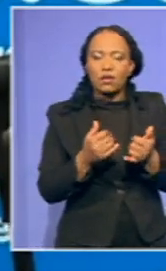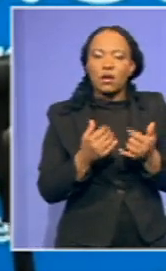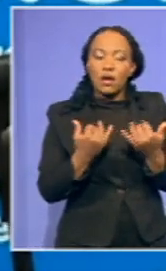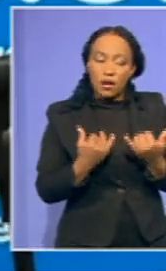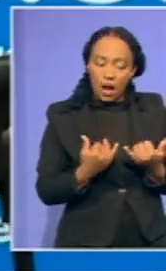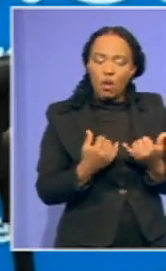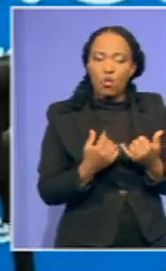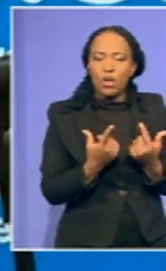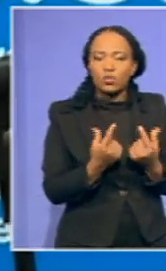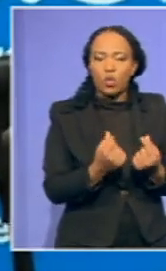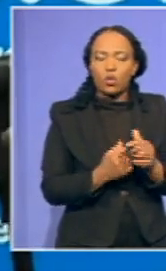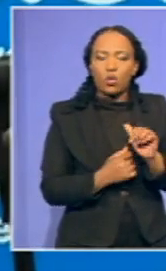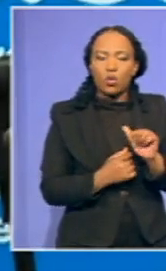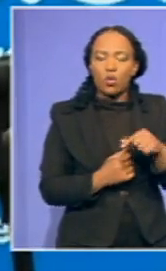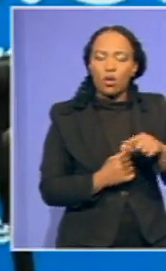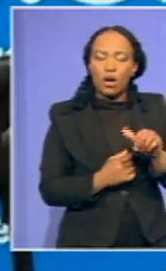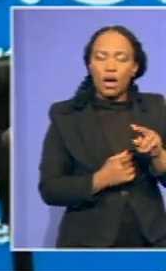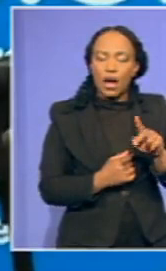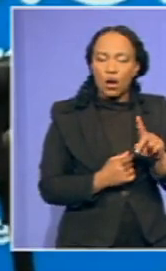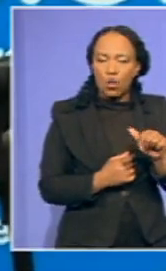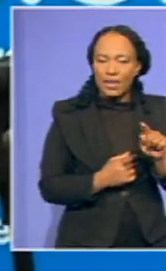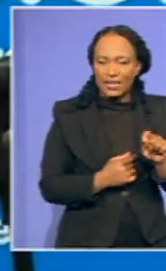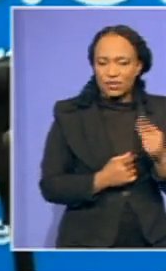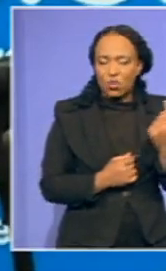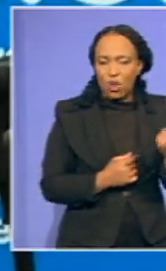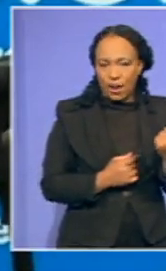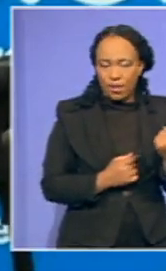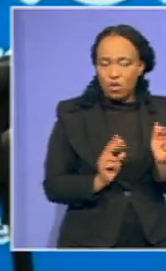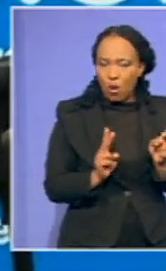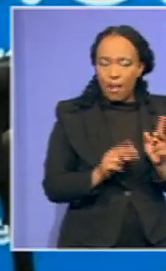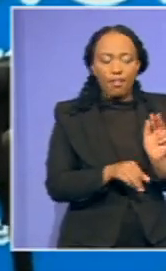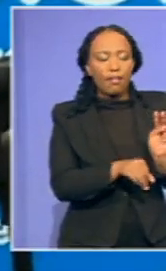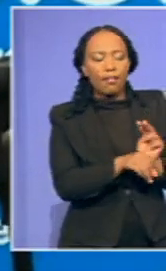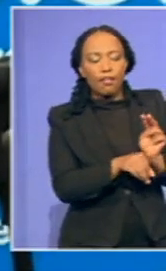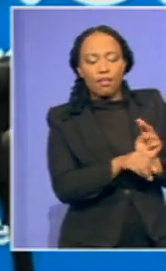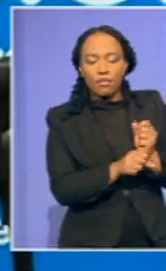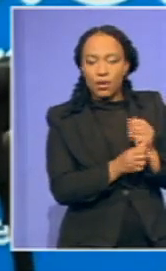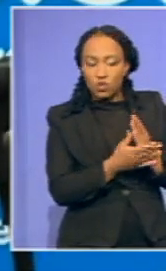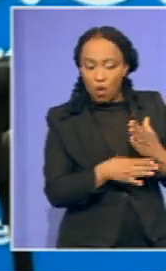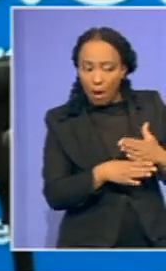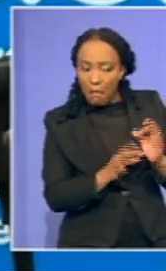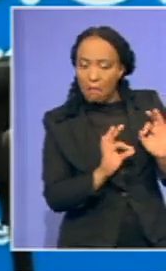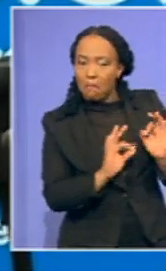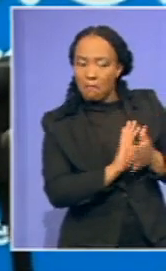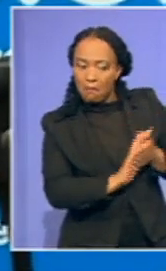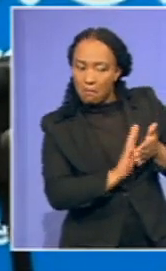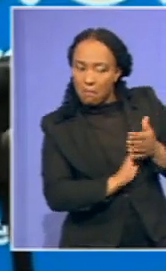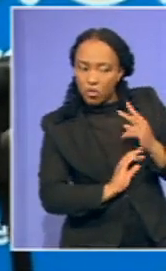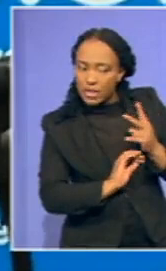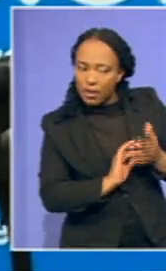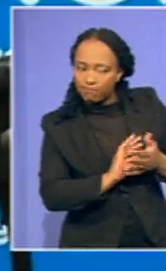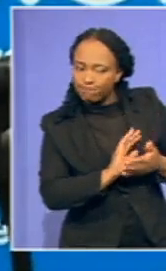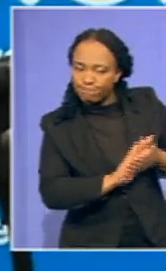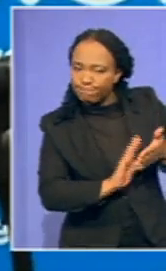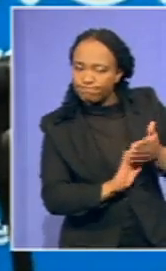1 to do our normal oversight, see that work is indeed happening, see how far they've gone. And also from here, we'll